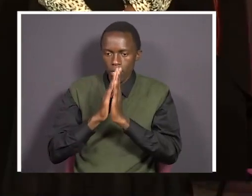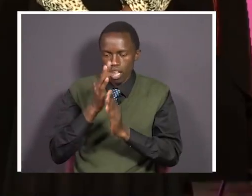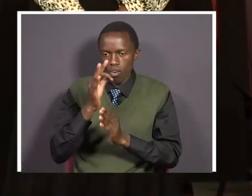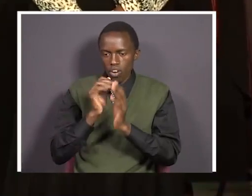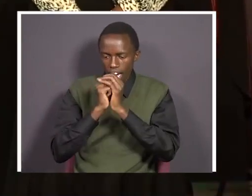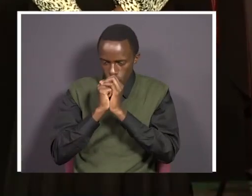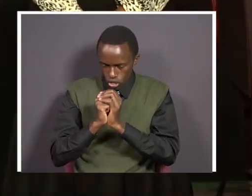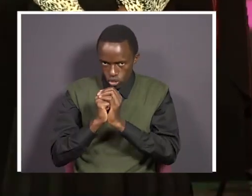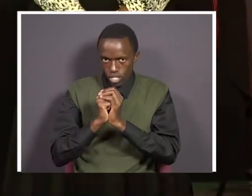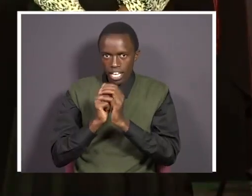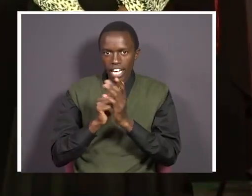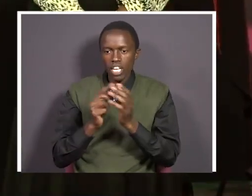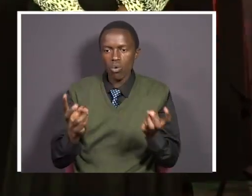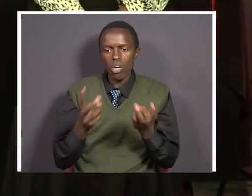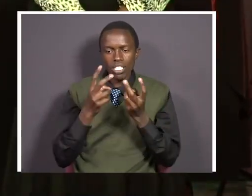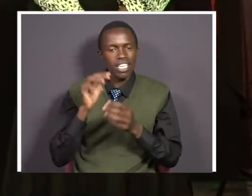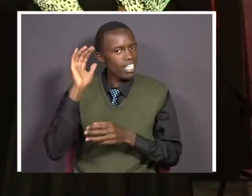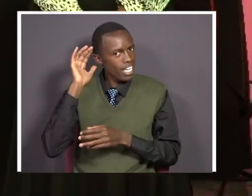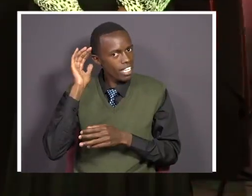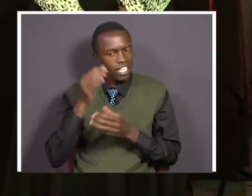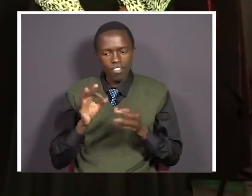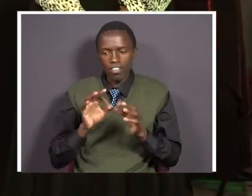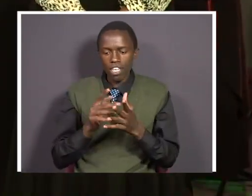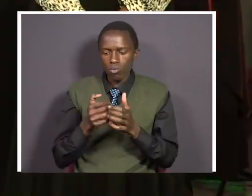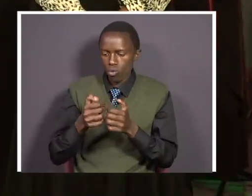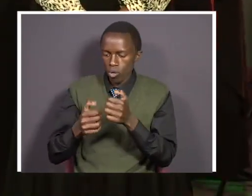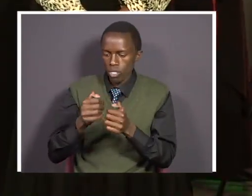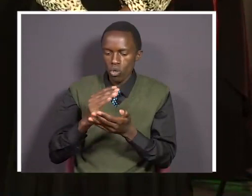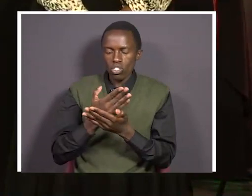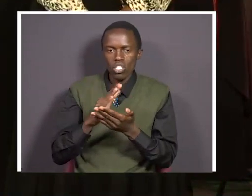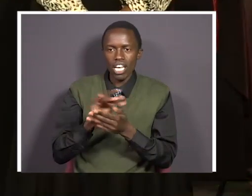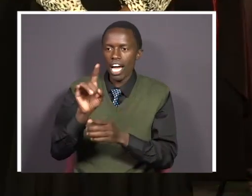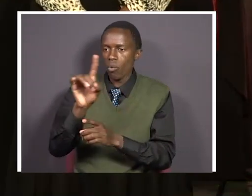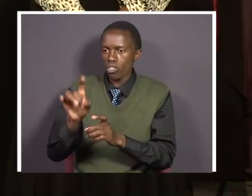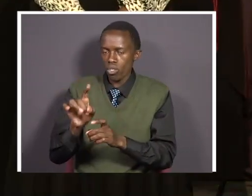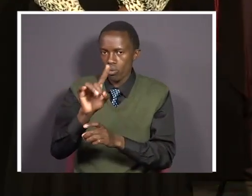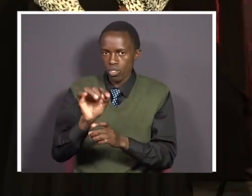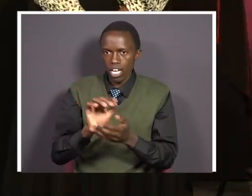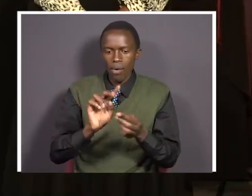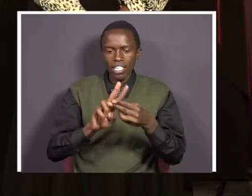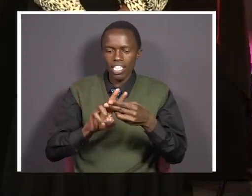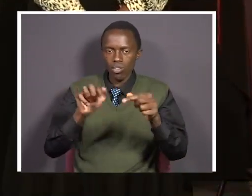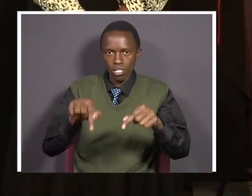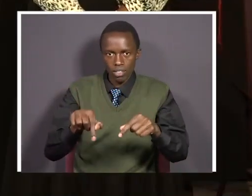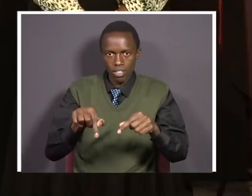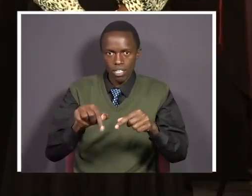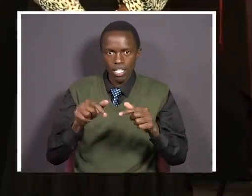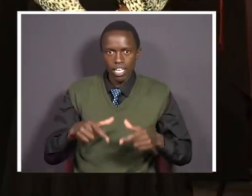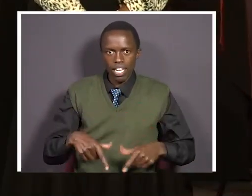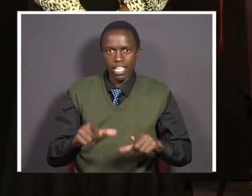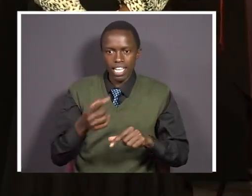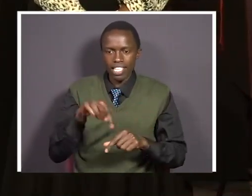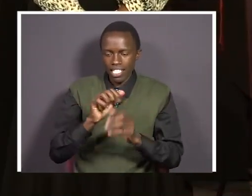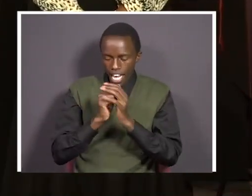of Adoration. And as you watch and listen, feel free to comment or share a question. Our hashtag today is